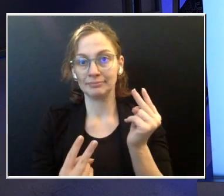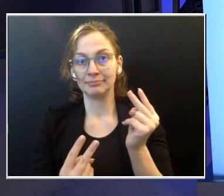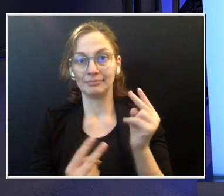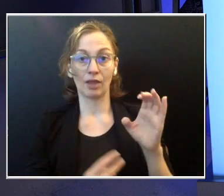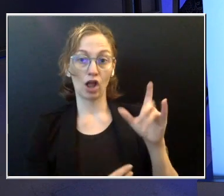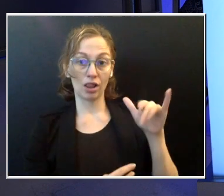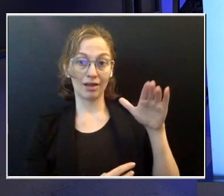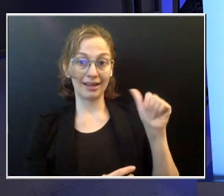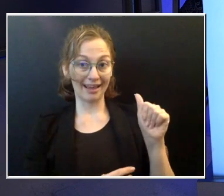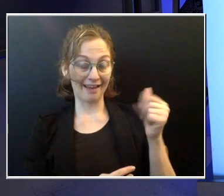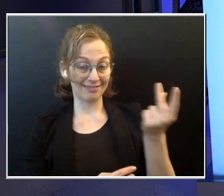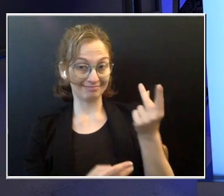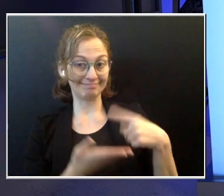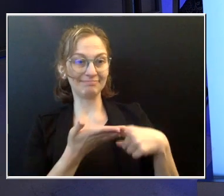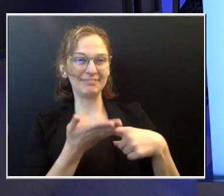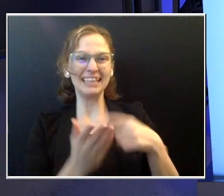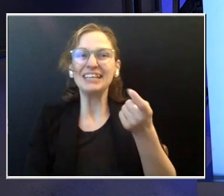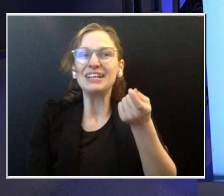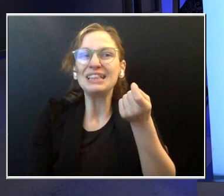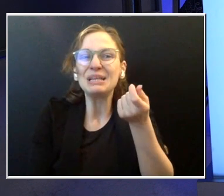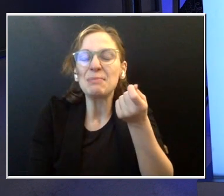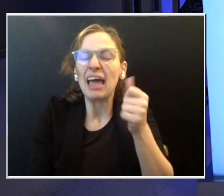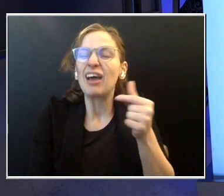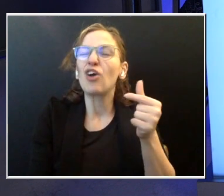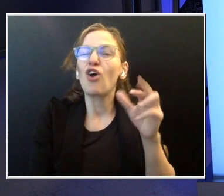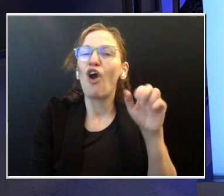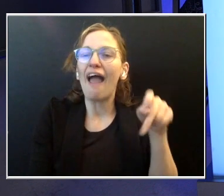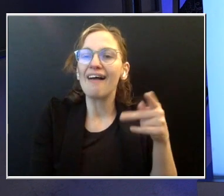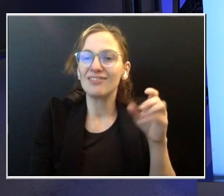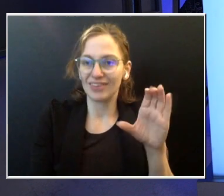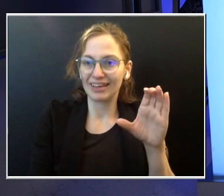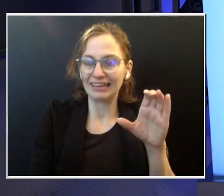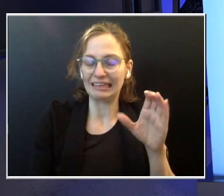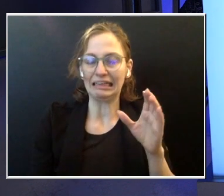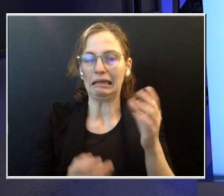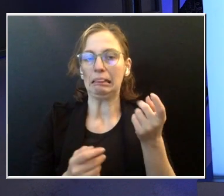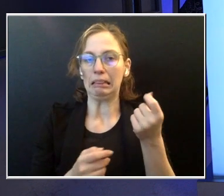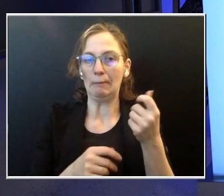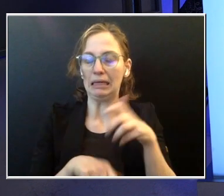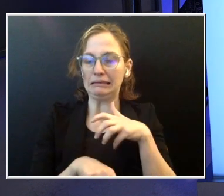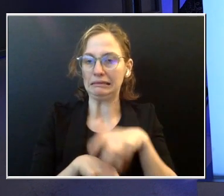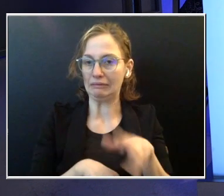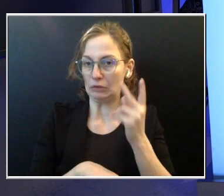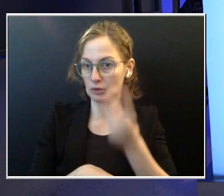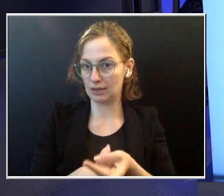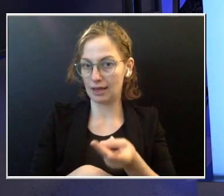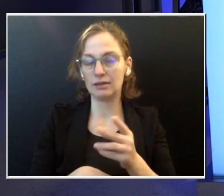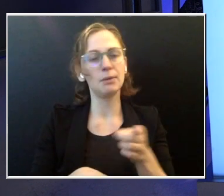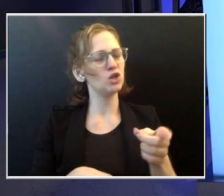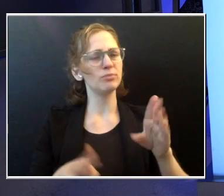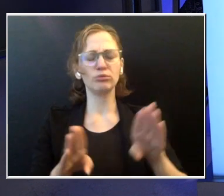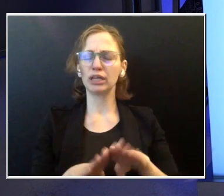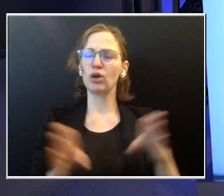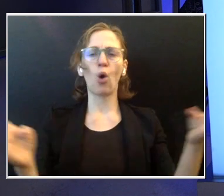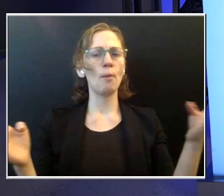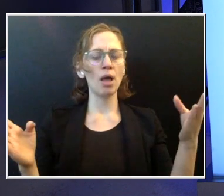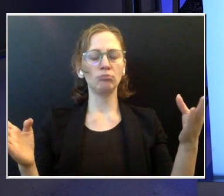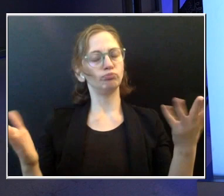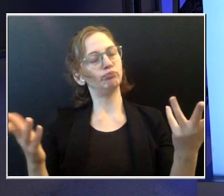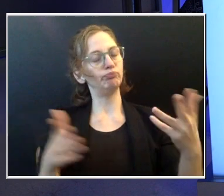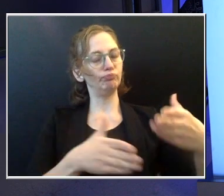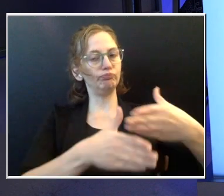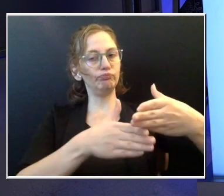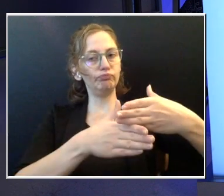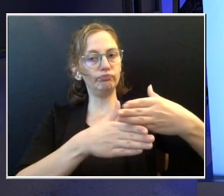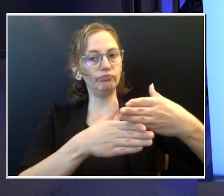bit graphic. You agreed as well. Yeah. But you've been so open about sharing your story and kind of how this has affected you, some of those more acute